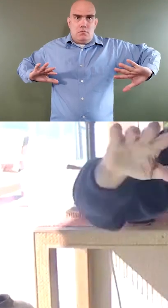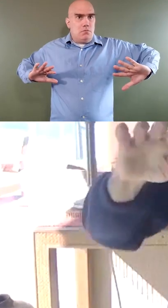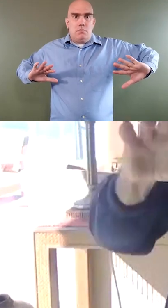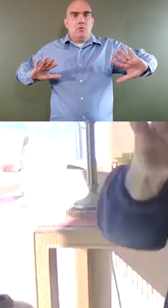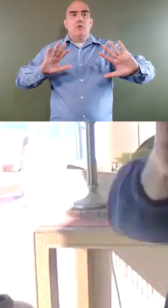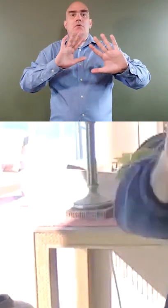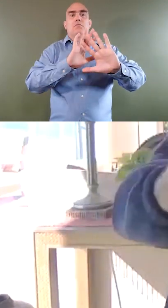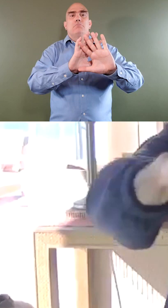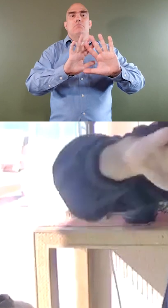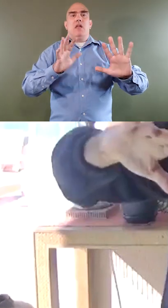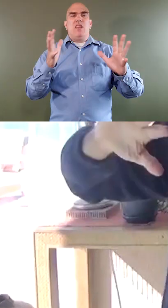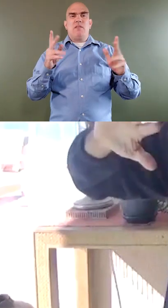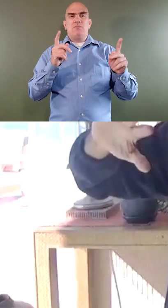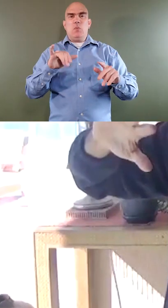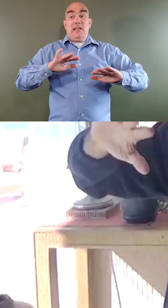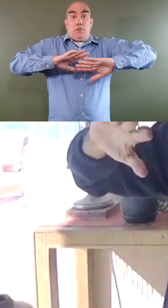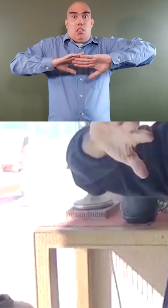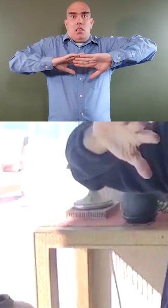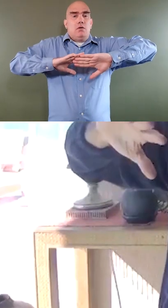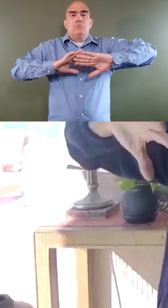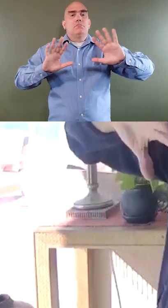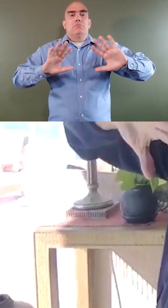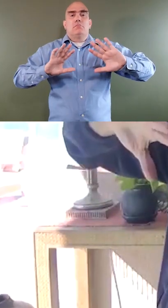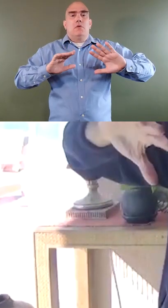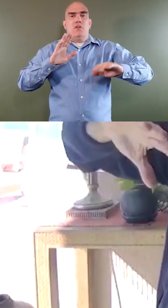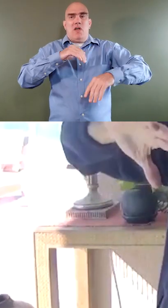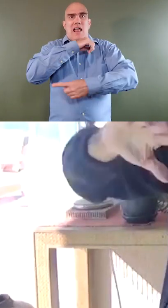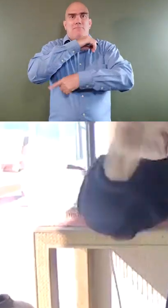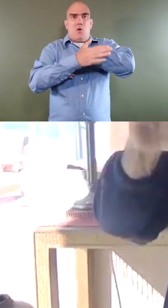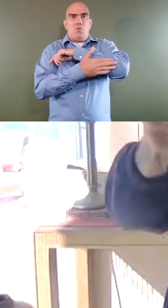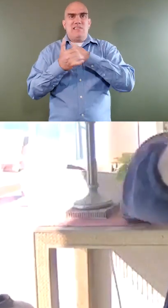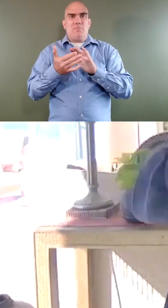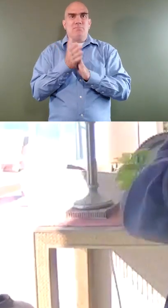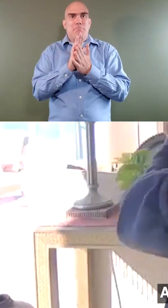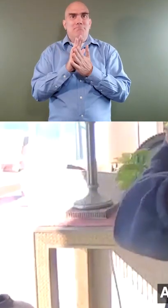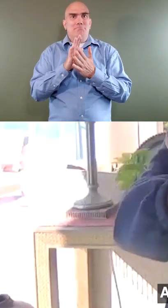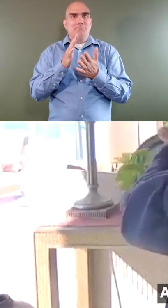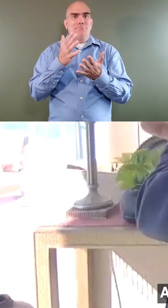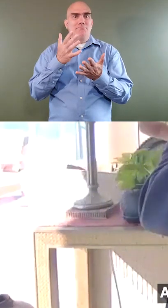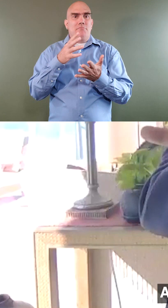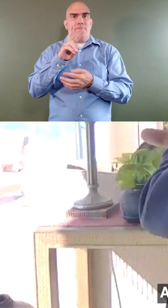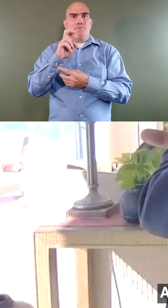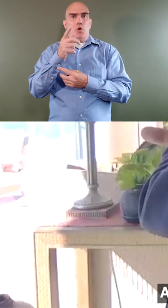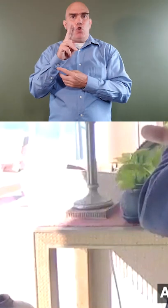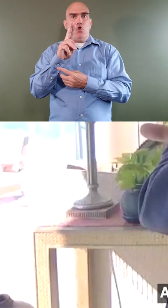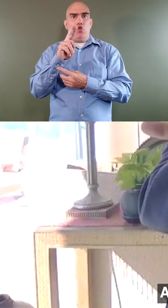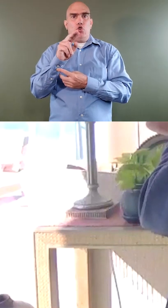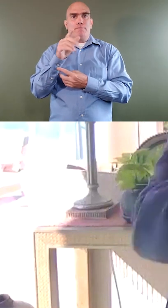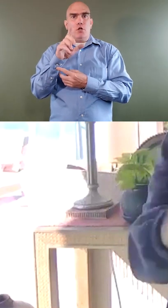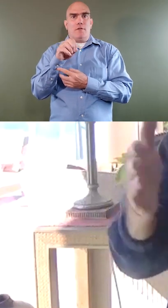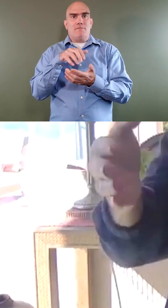way. A lot of people do this. That puts your elbows in a vulnerable position. It's actually, to use this